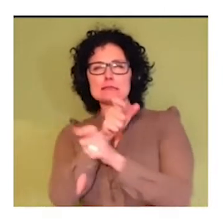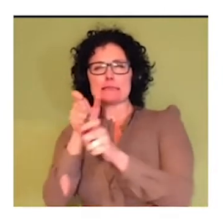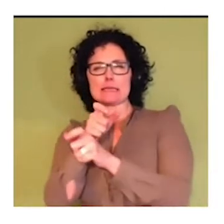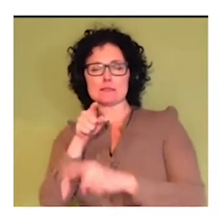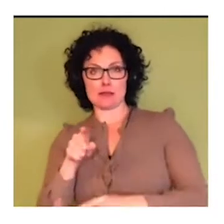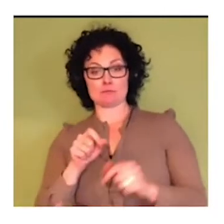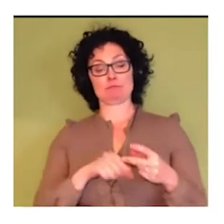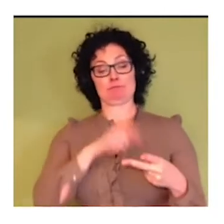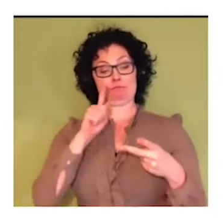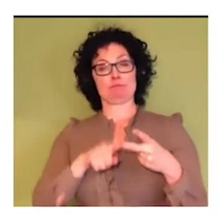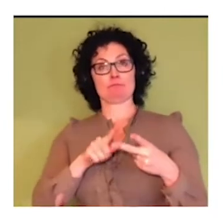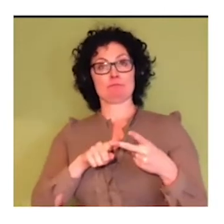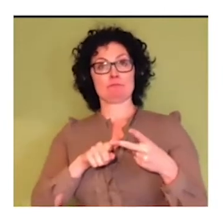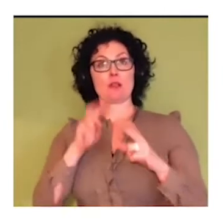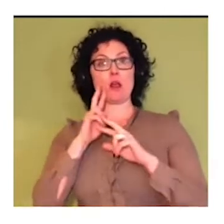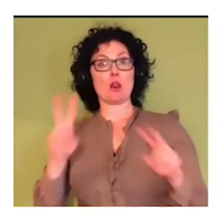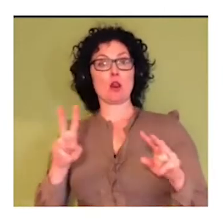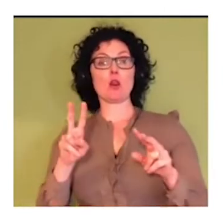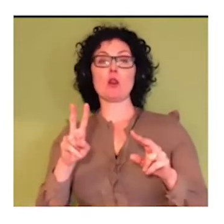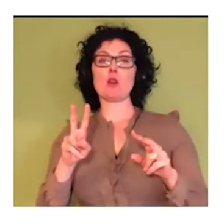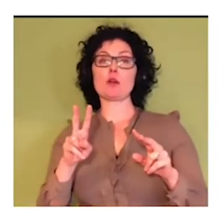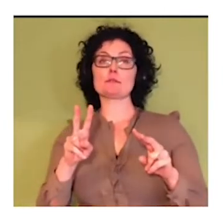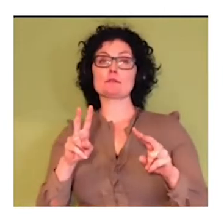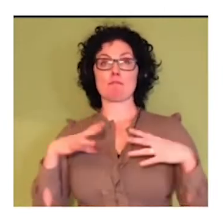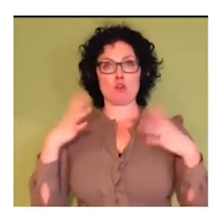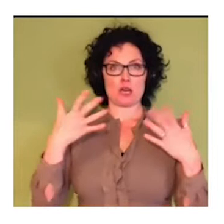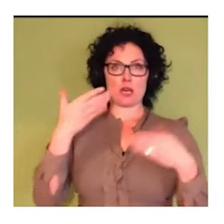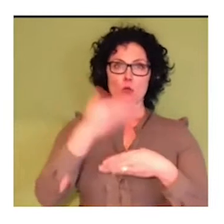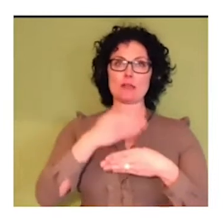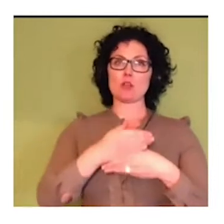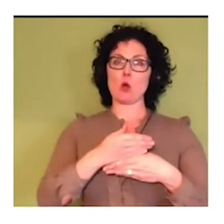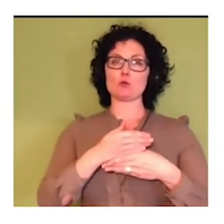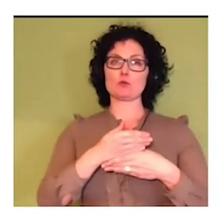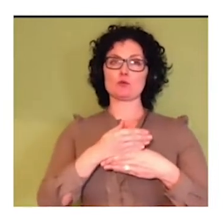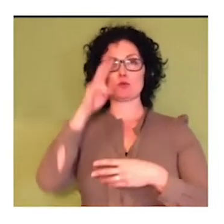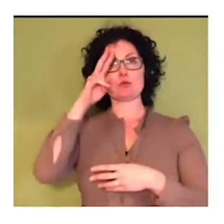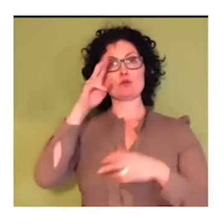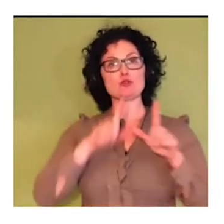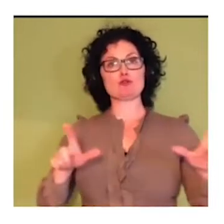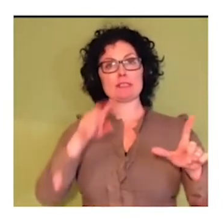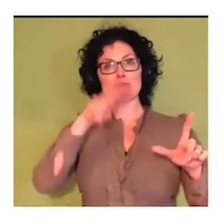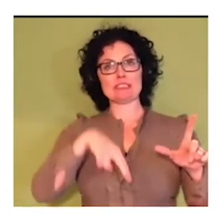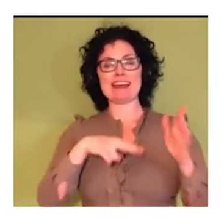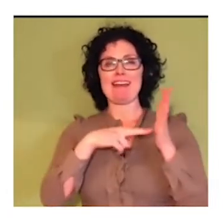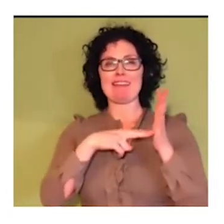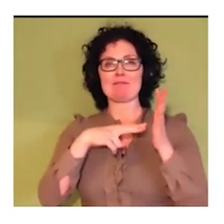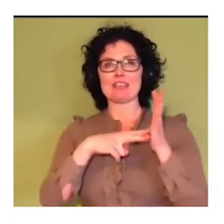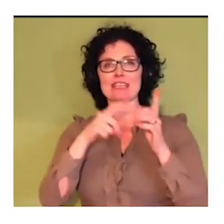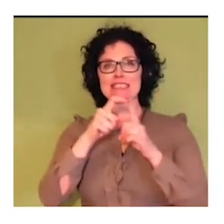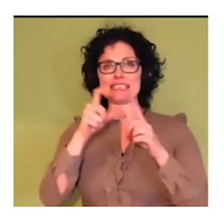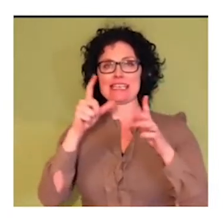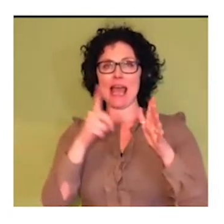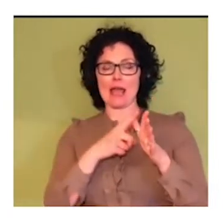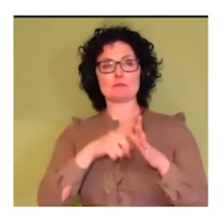the EPUB in Thorium Reader using the free Windows screen reader called NVDA. I'll start the Thorium